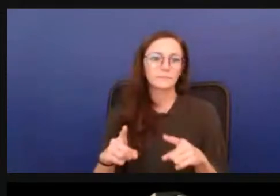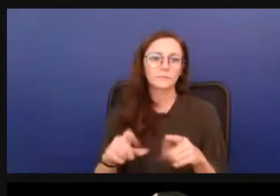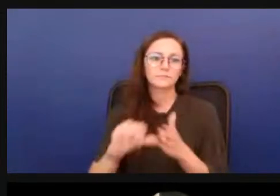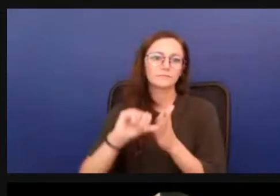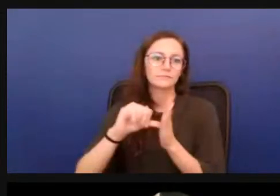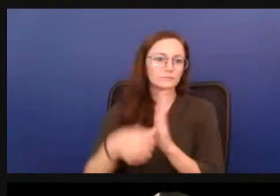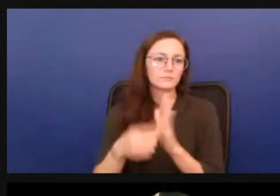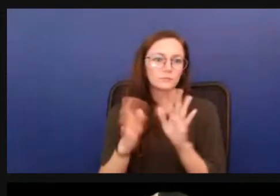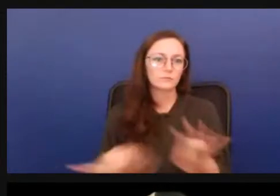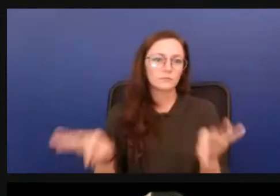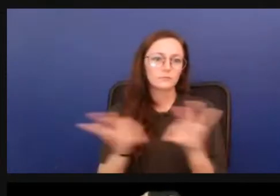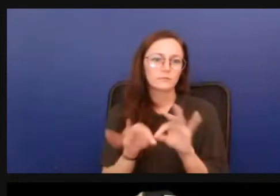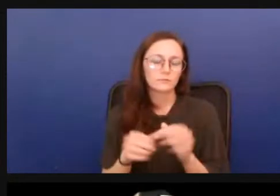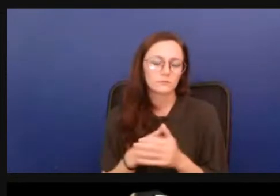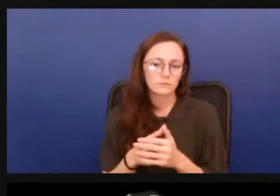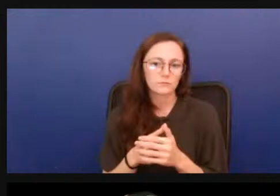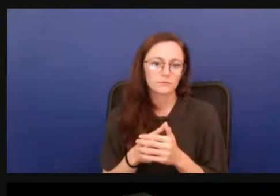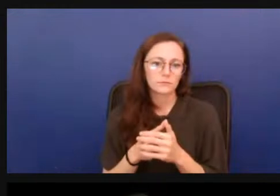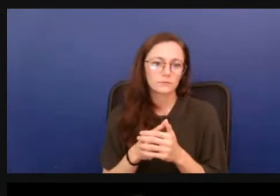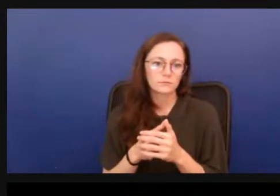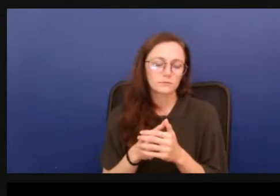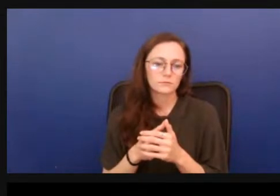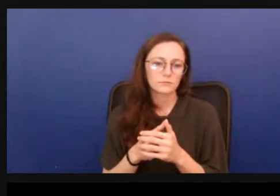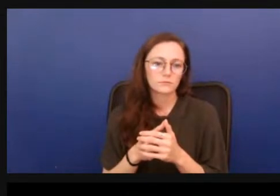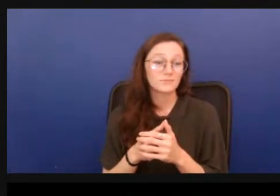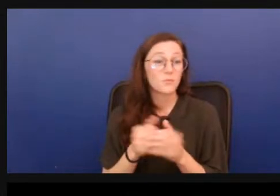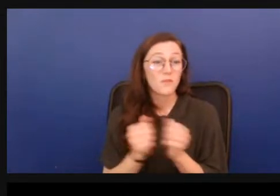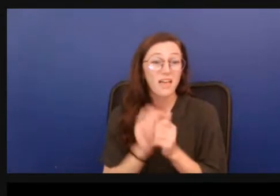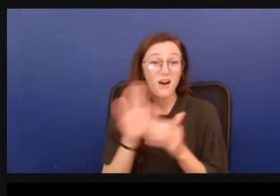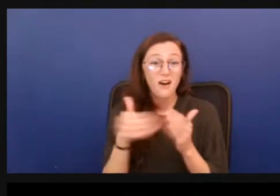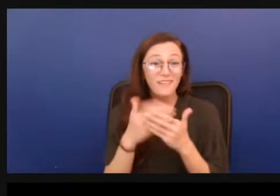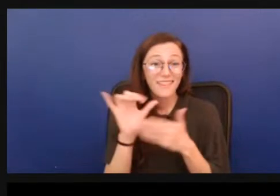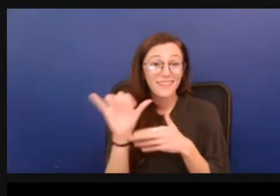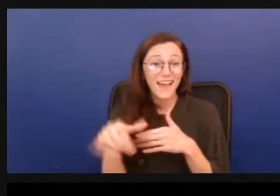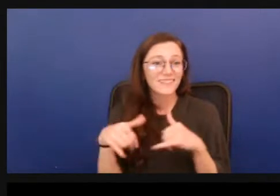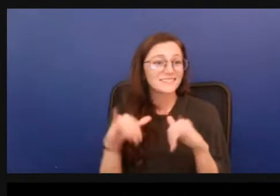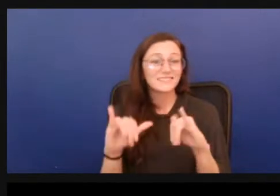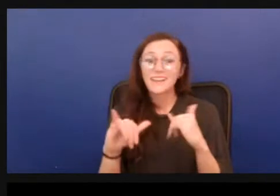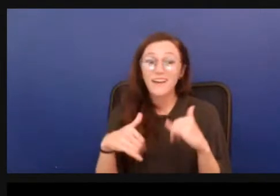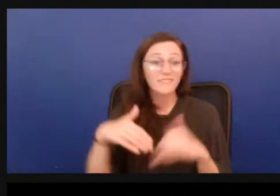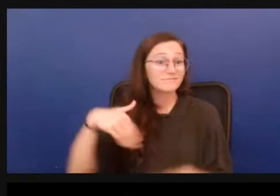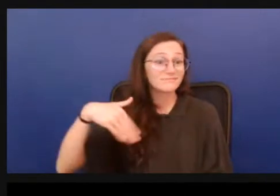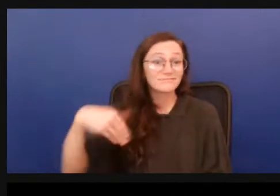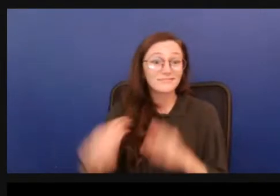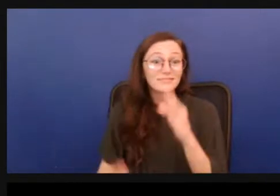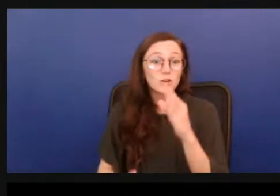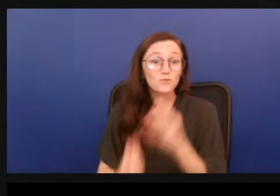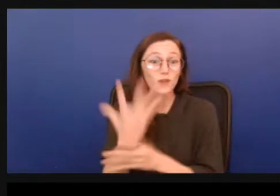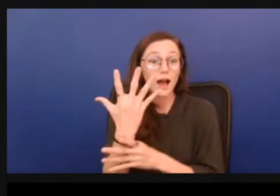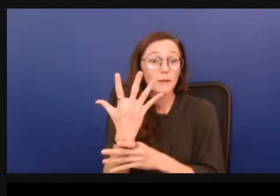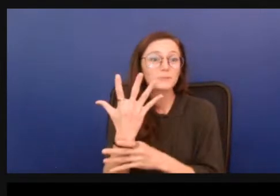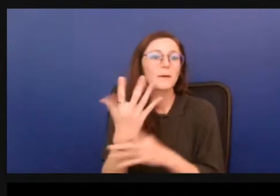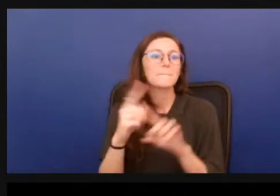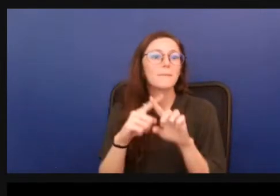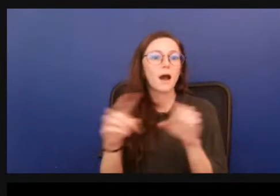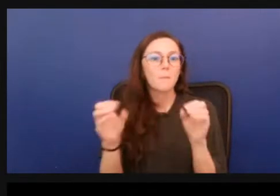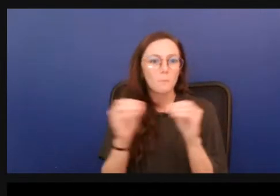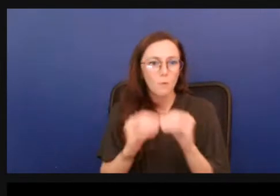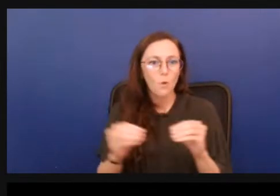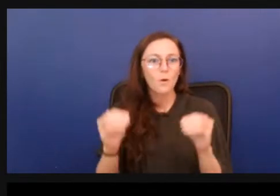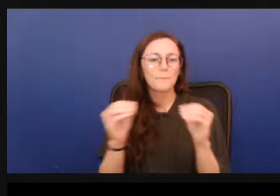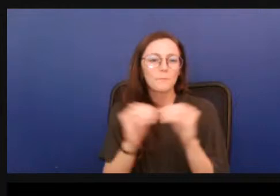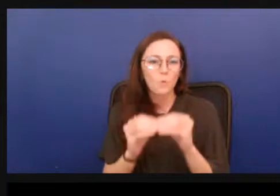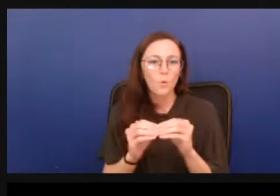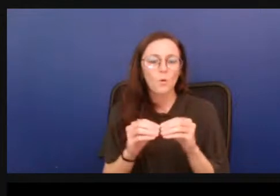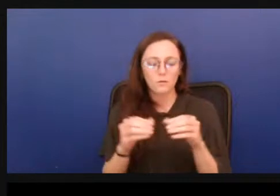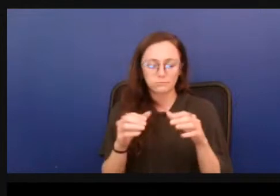even with all that, it still didn't erupt and still has made more room for the volcano to fill on the inside. Over the last 5